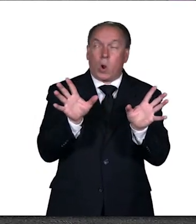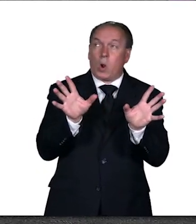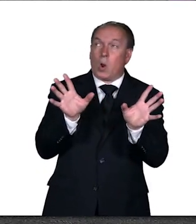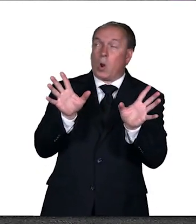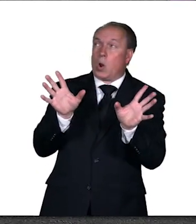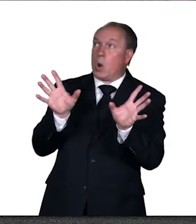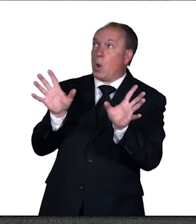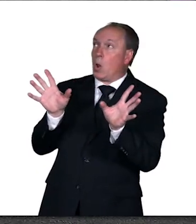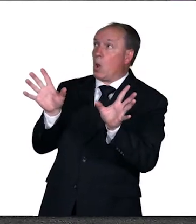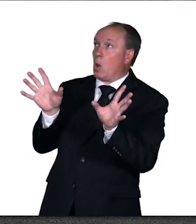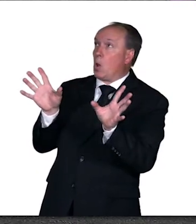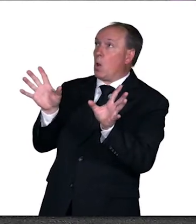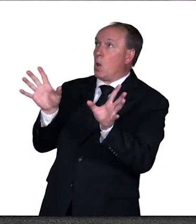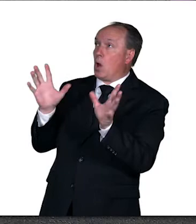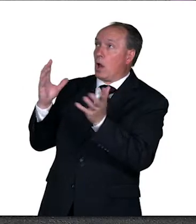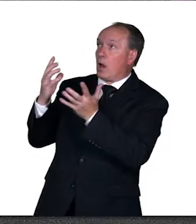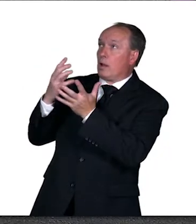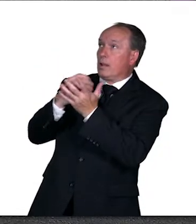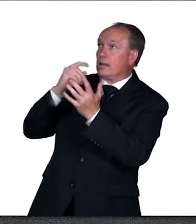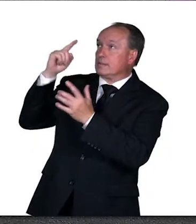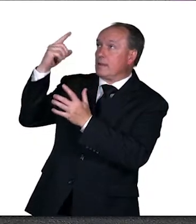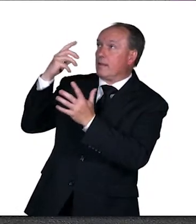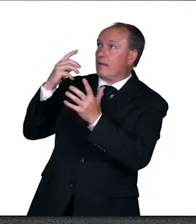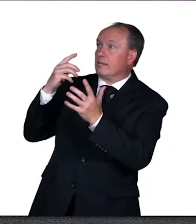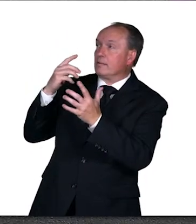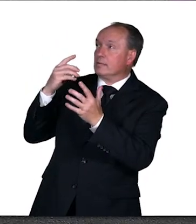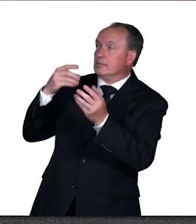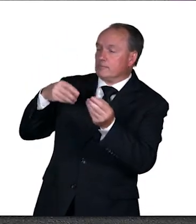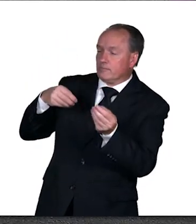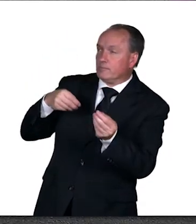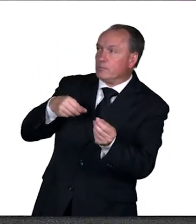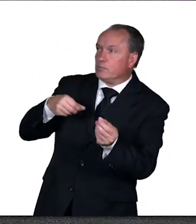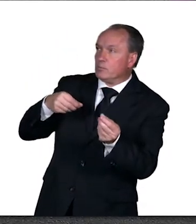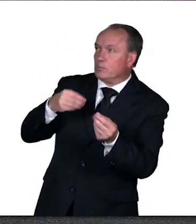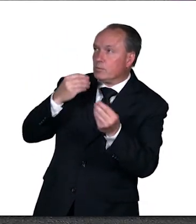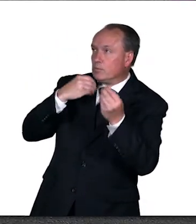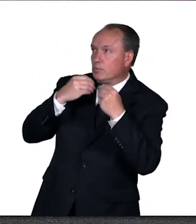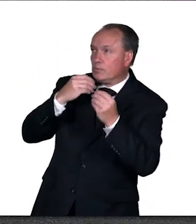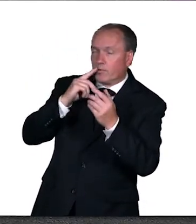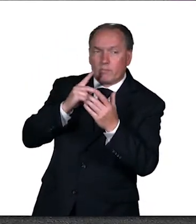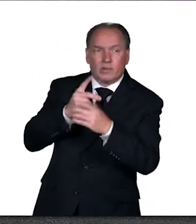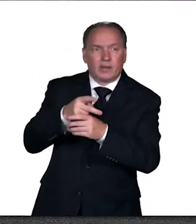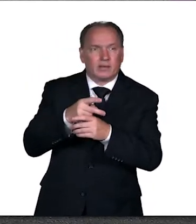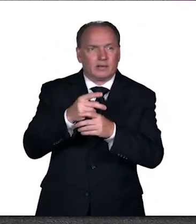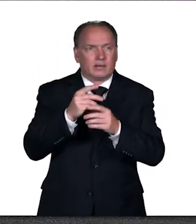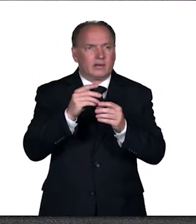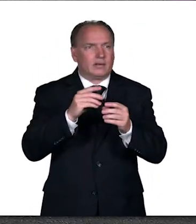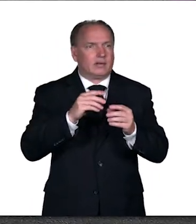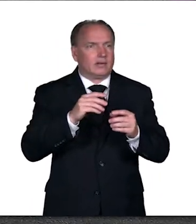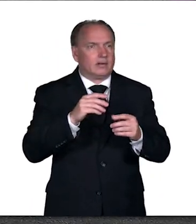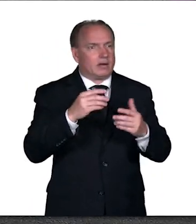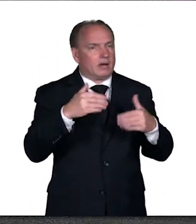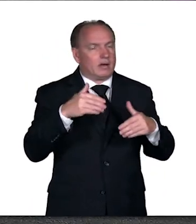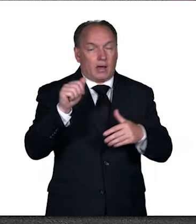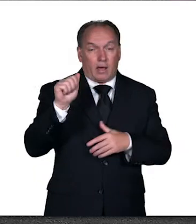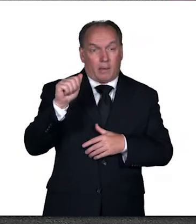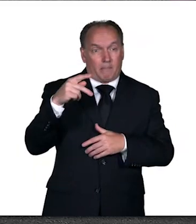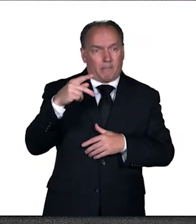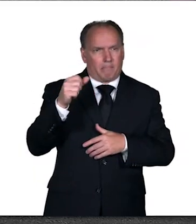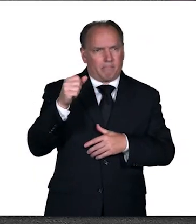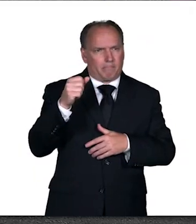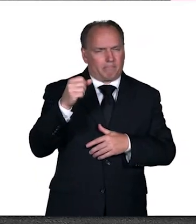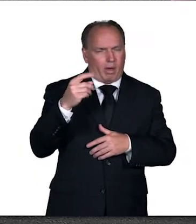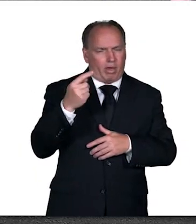make food for our plant. So this is a pothos, and he has nice big